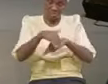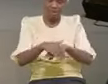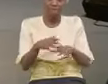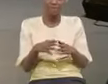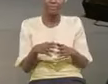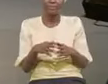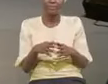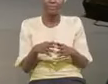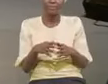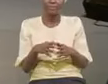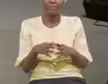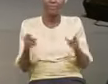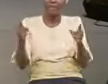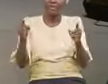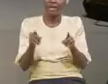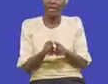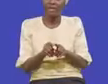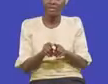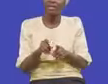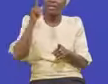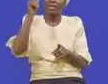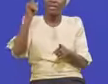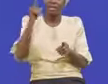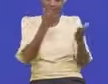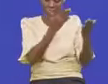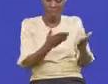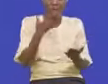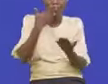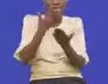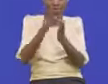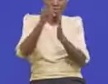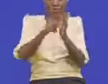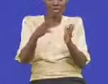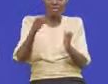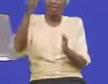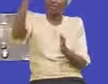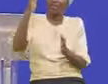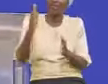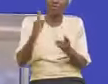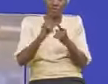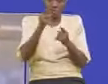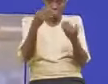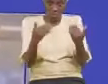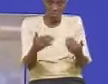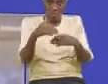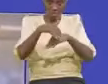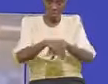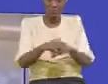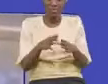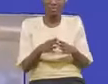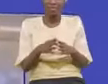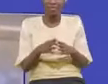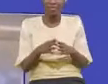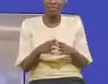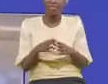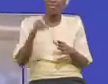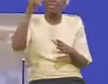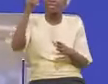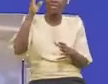Fia. As he brings the goodness of God to you tonight. Not the Mopo Domino Fia of Fia. He'll be